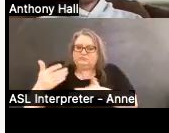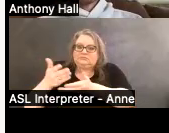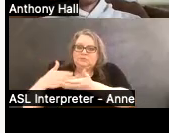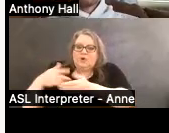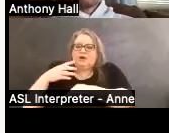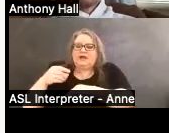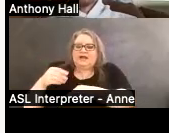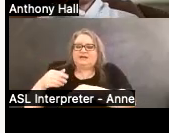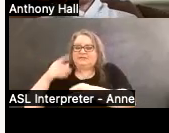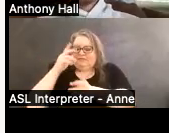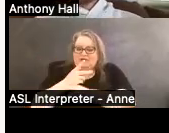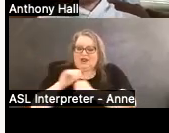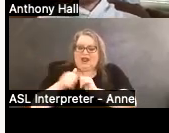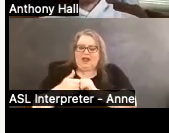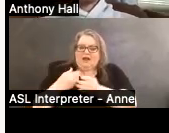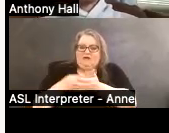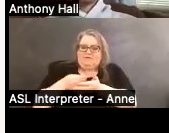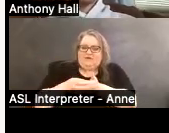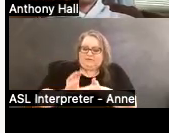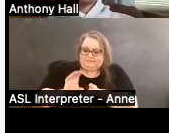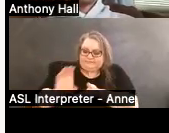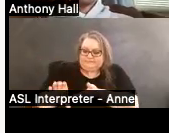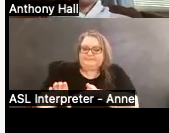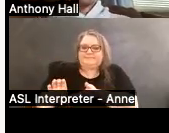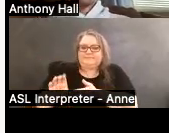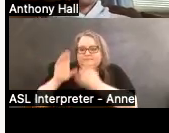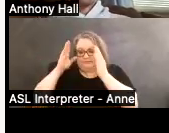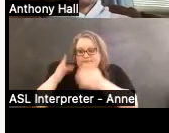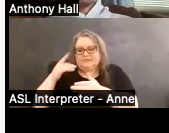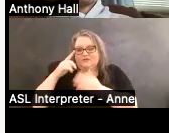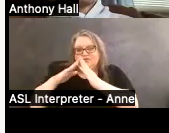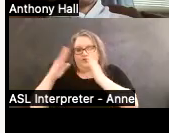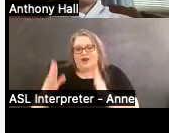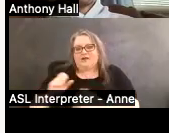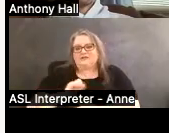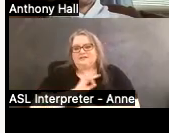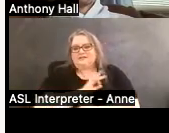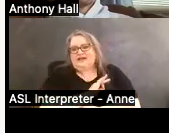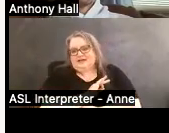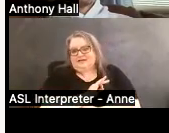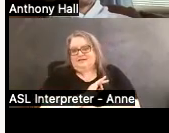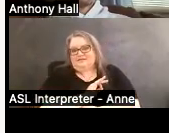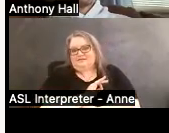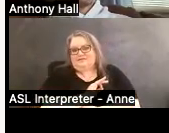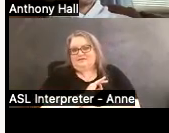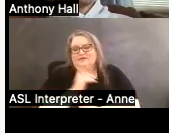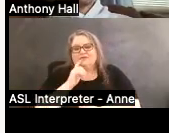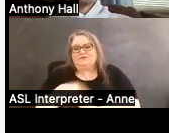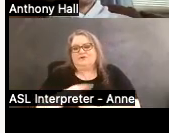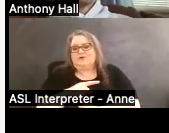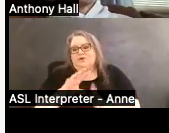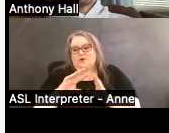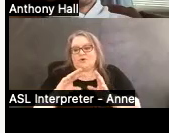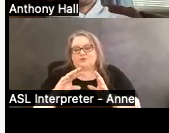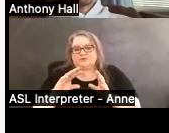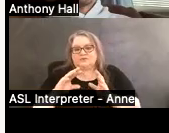find funding to put just towards housing staff in those organizations. So we'd love to